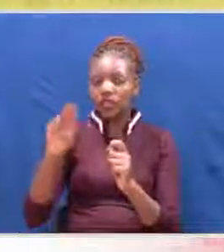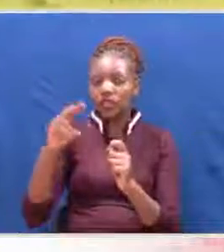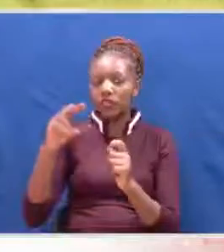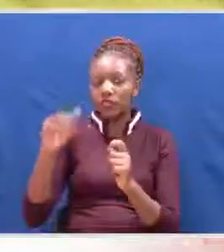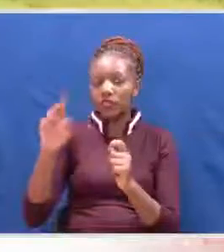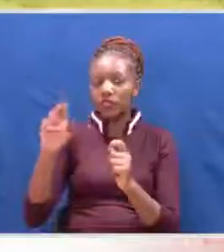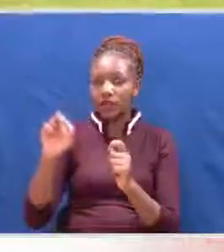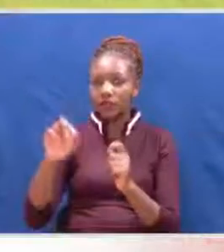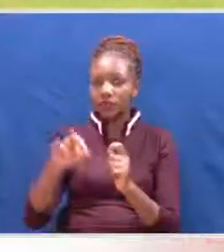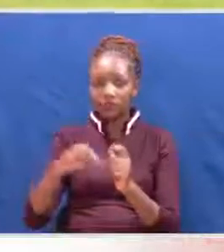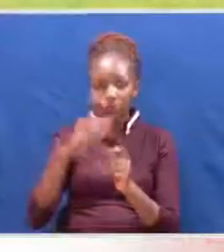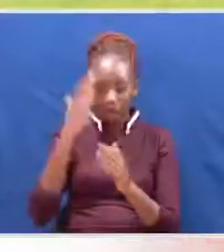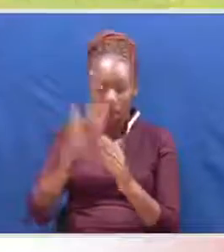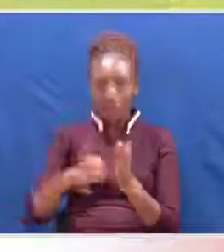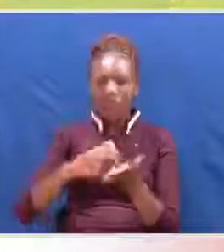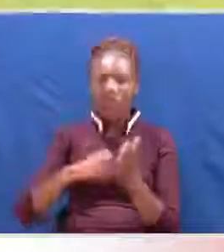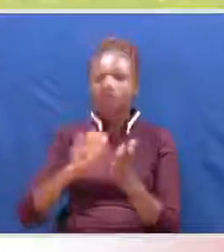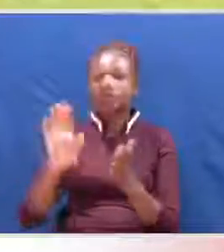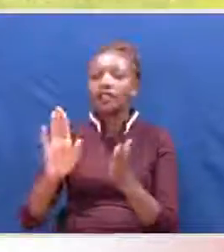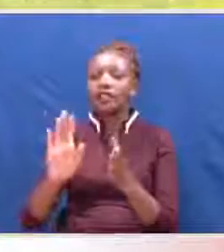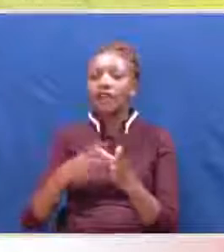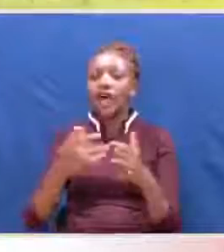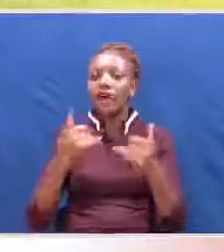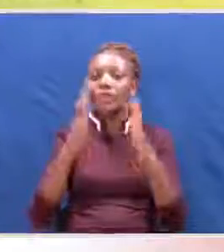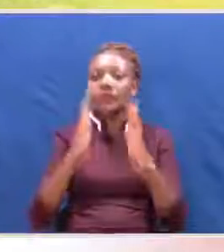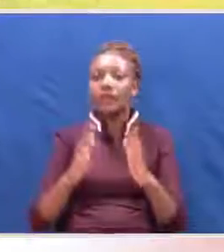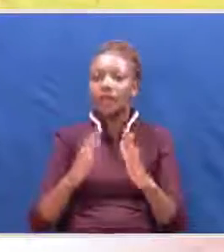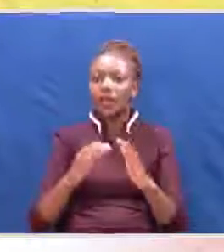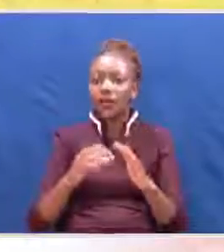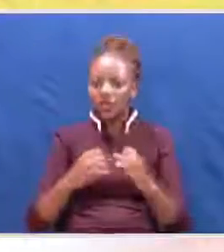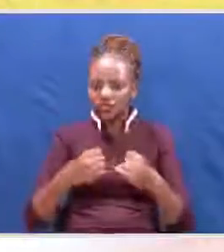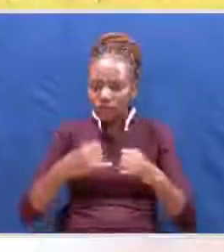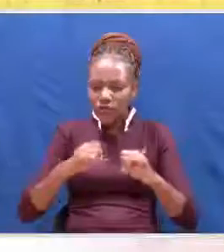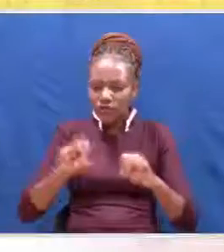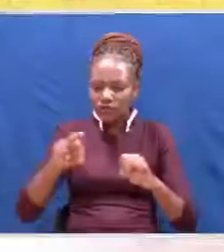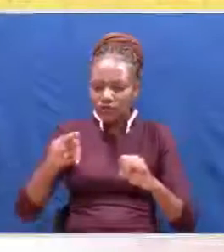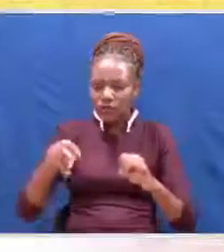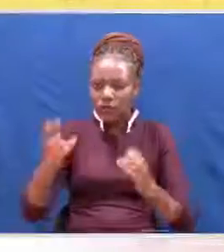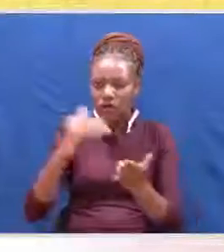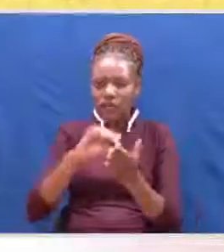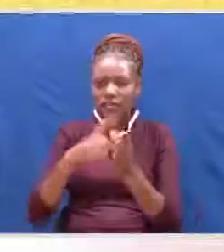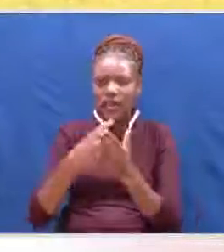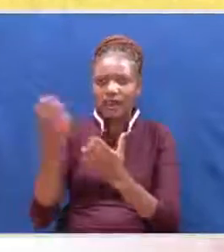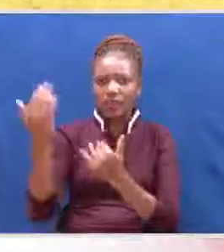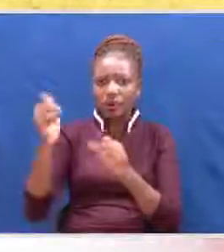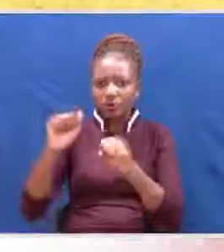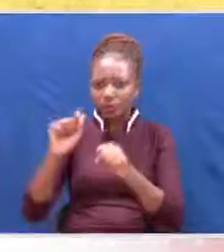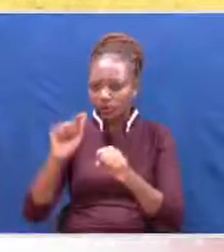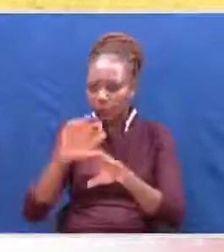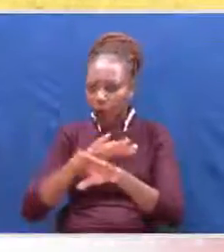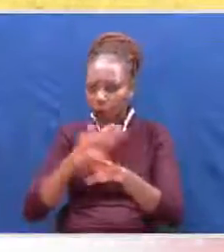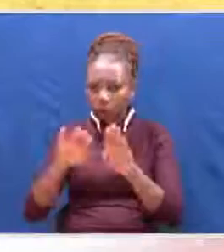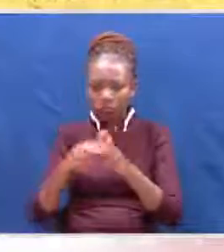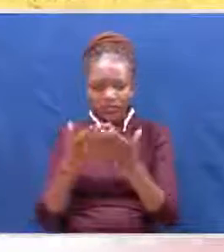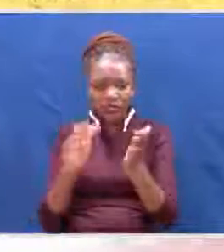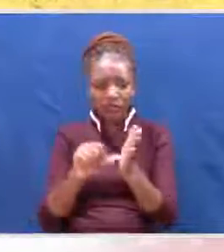again, Daniel Ochieng hopes that the emotional and physical scars will be buried and buried for good. From Luanda,